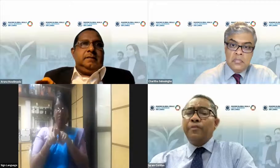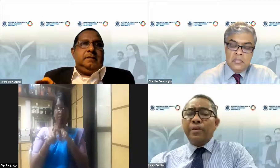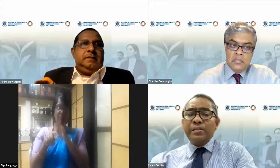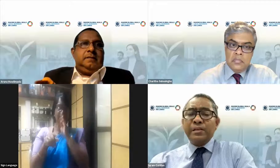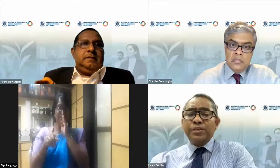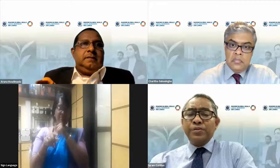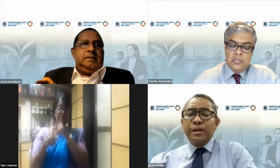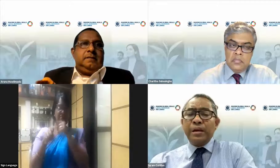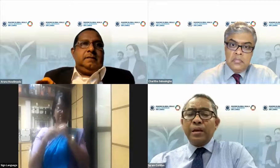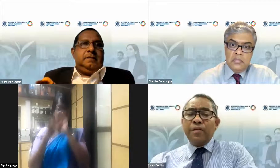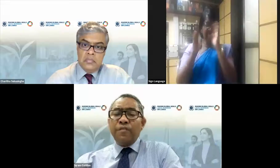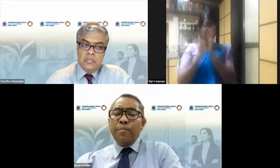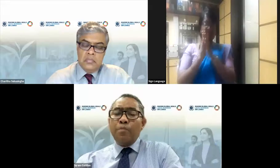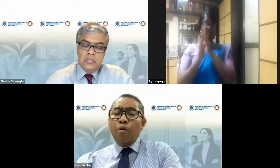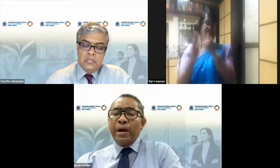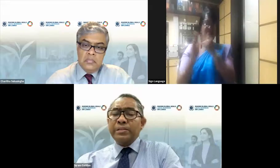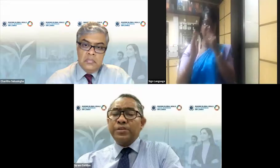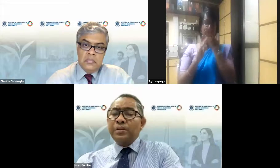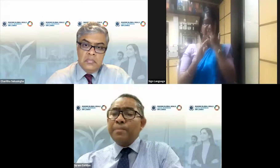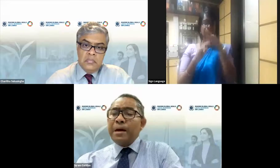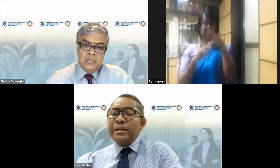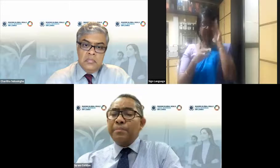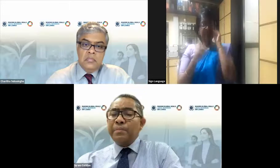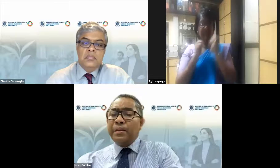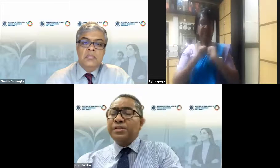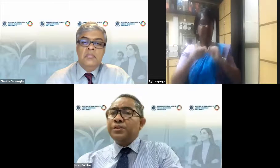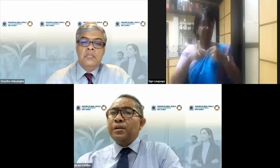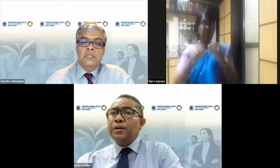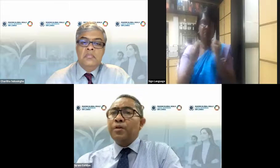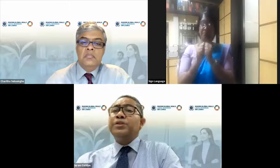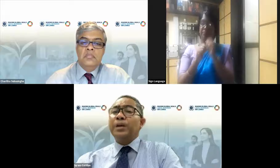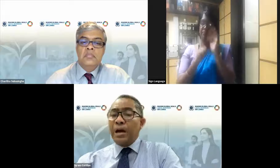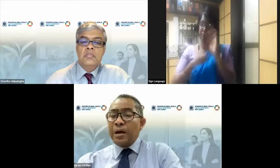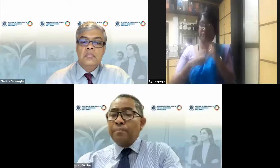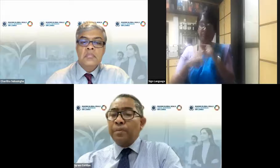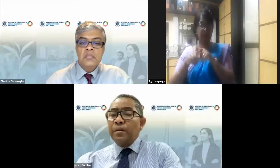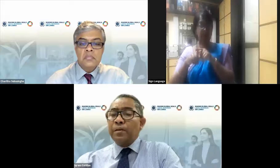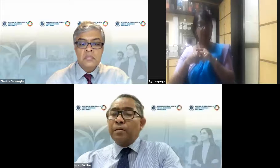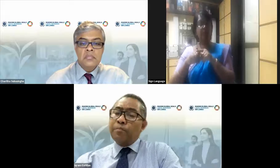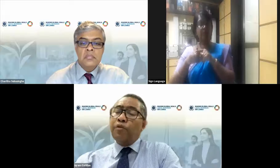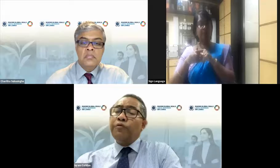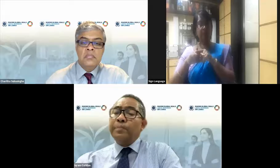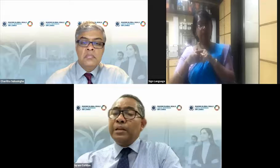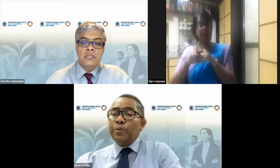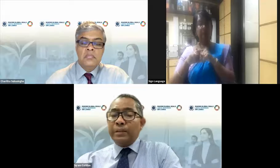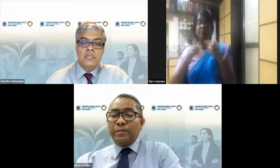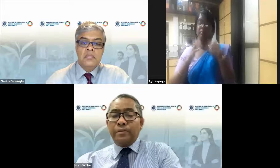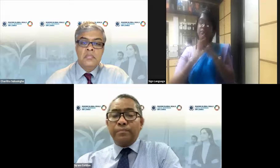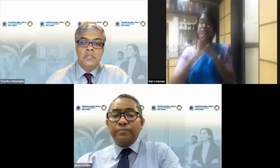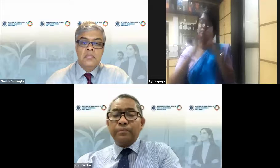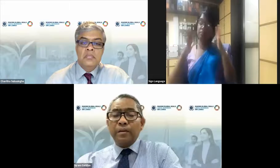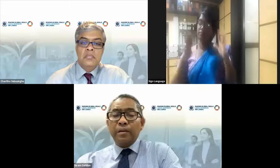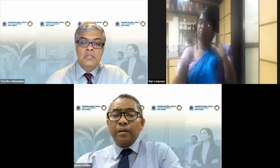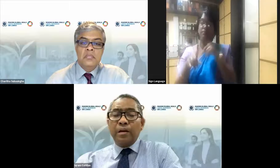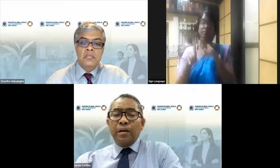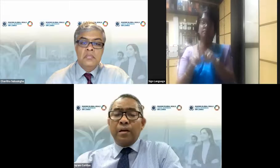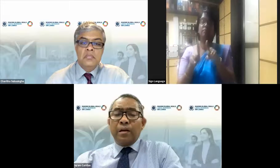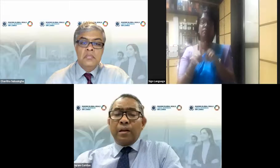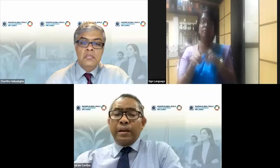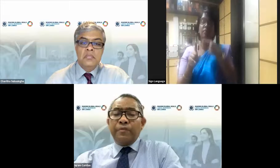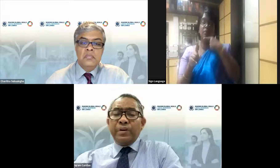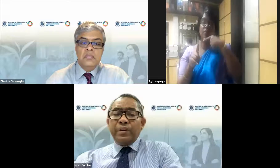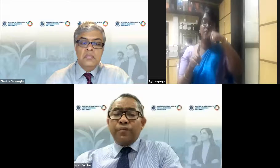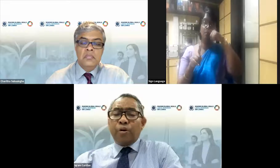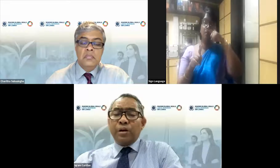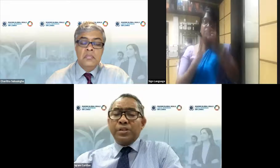My references today will be more weighted to the maritime industry, which I am more familiar with.